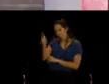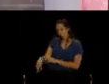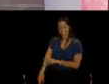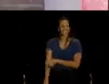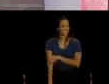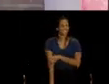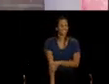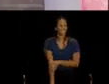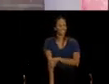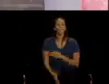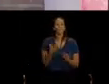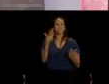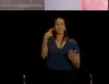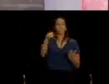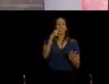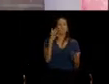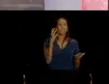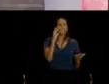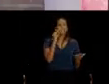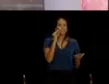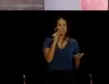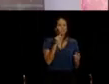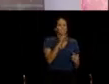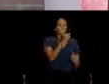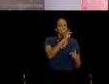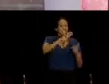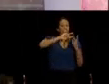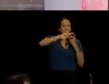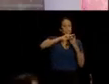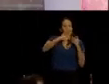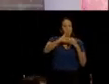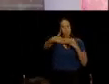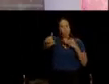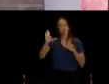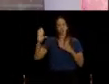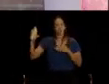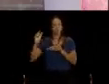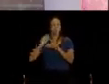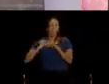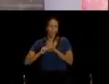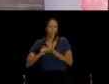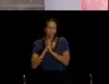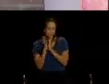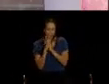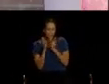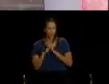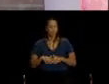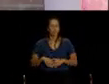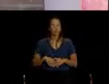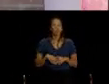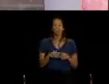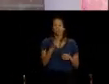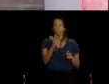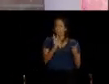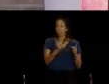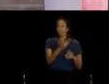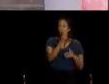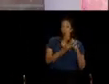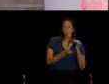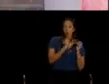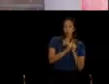People, you may have encountered this throughout some of her writings. People with both visible and